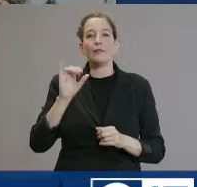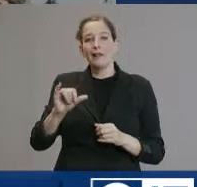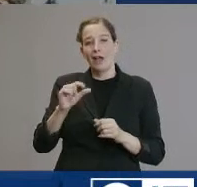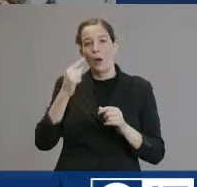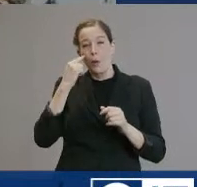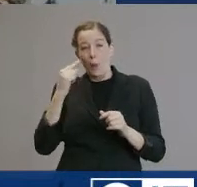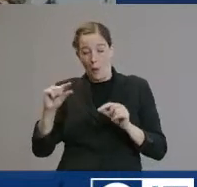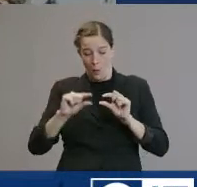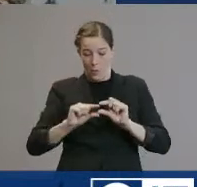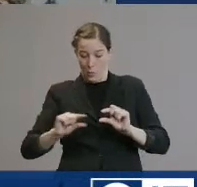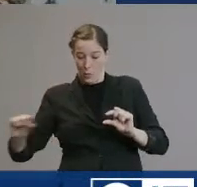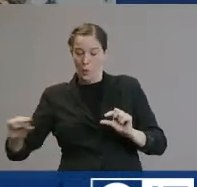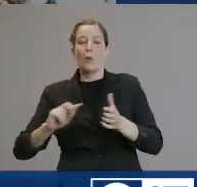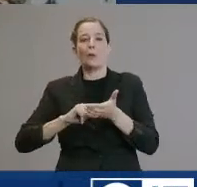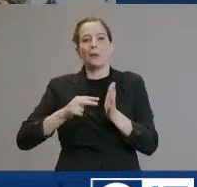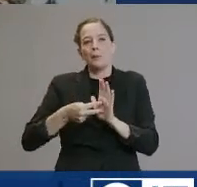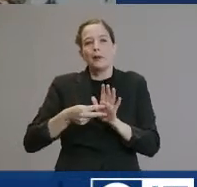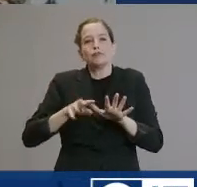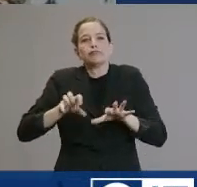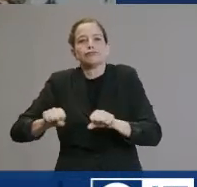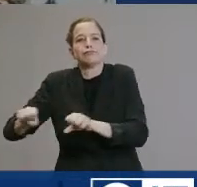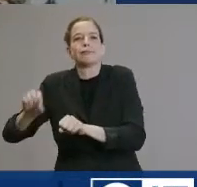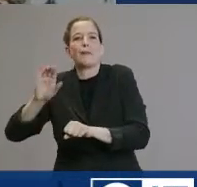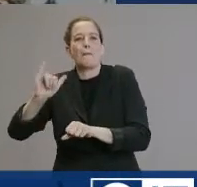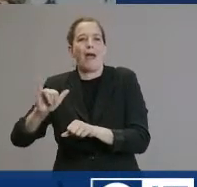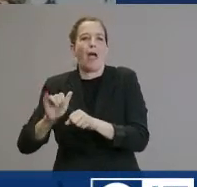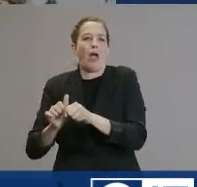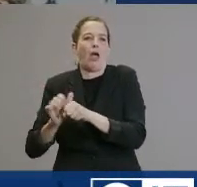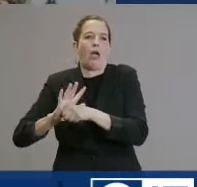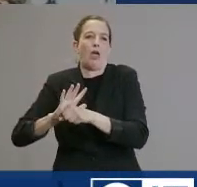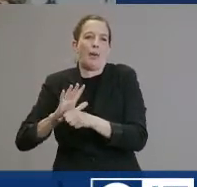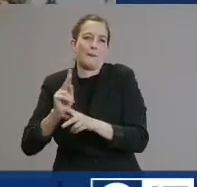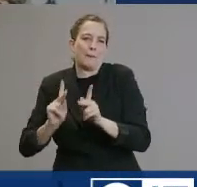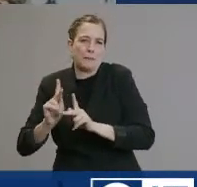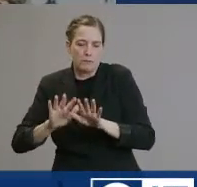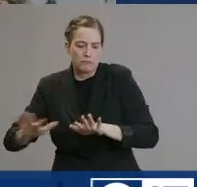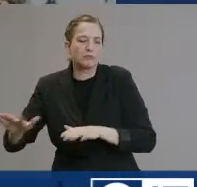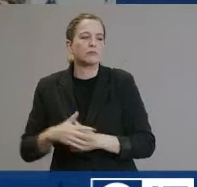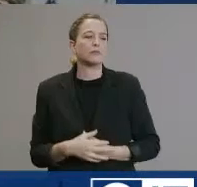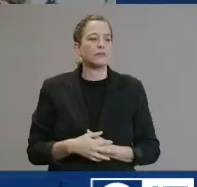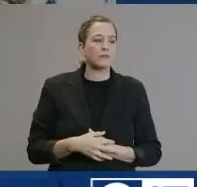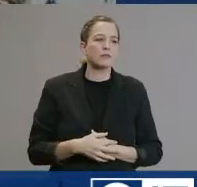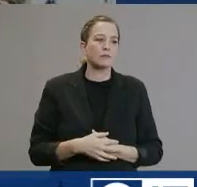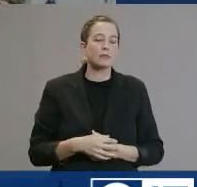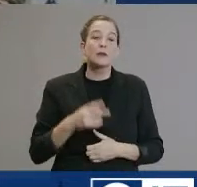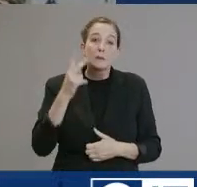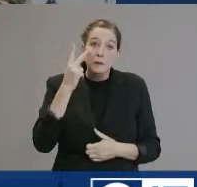between 23 to 26% of ICU beds.